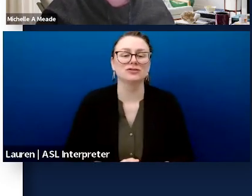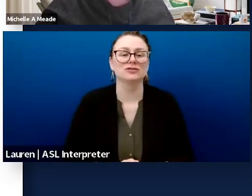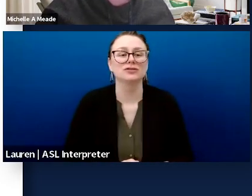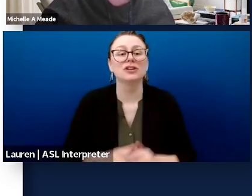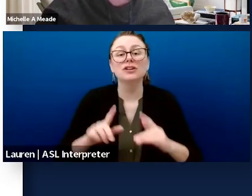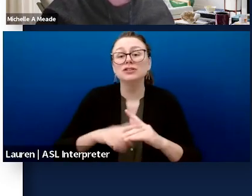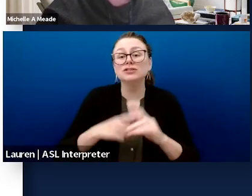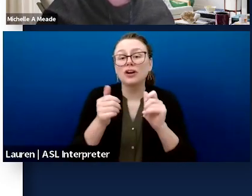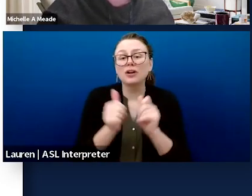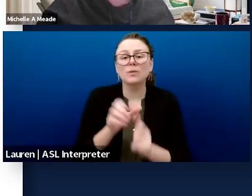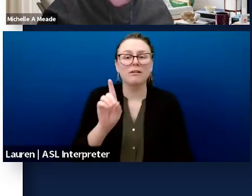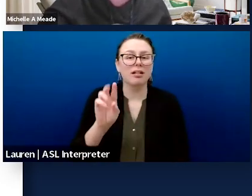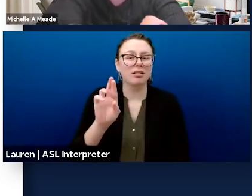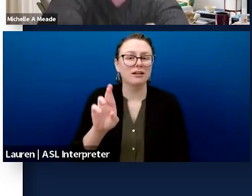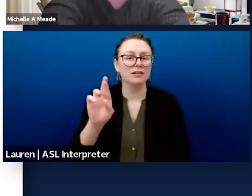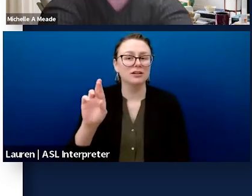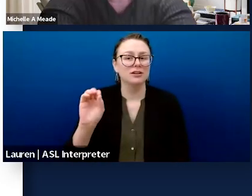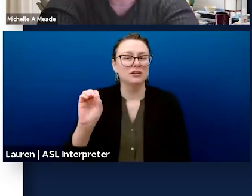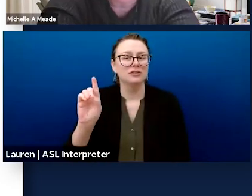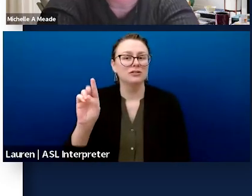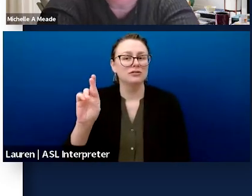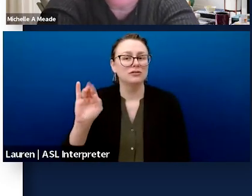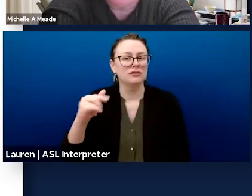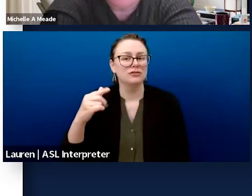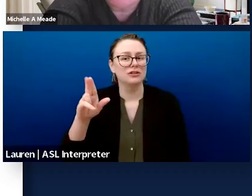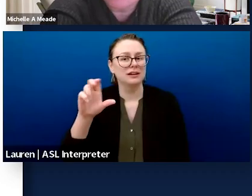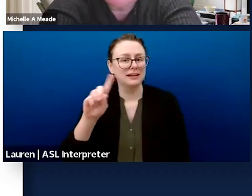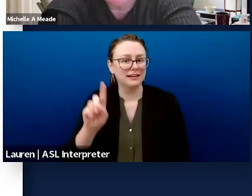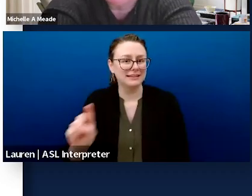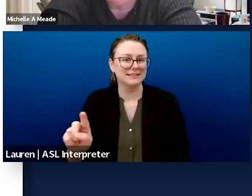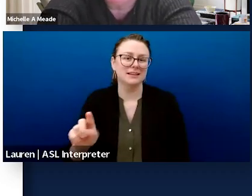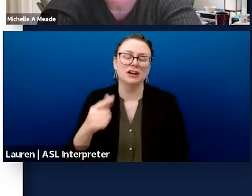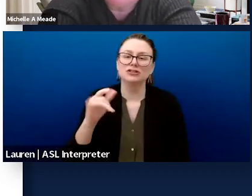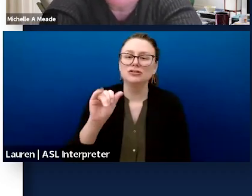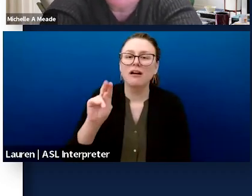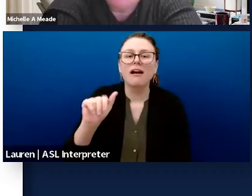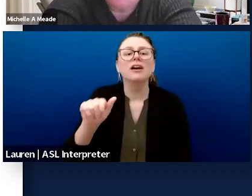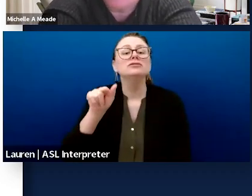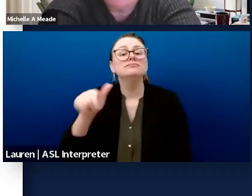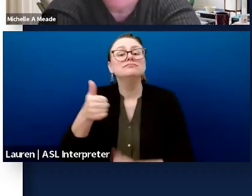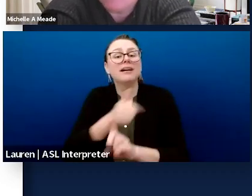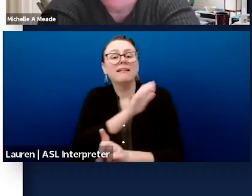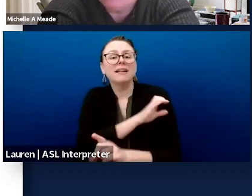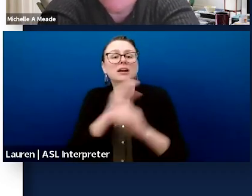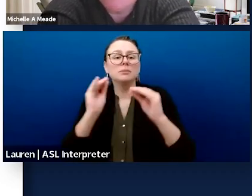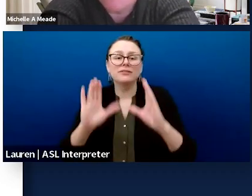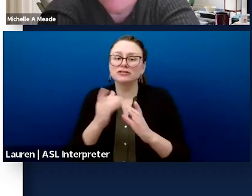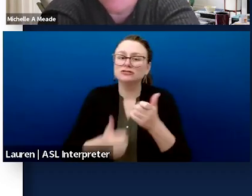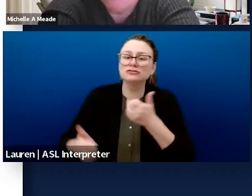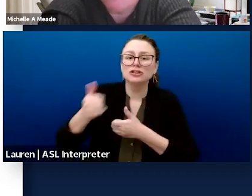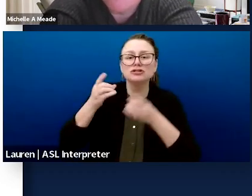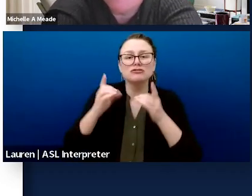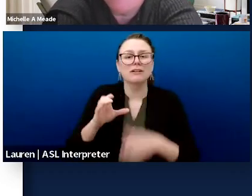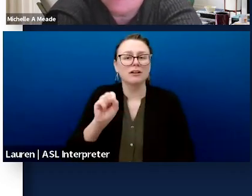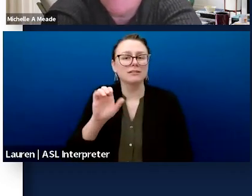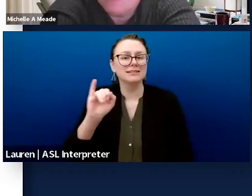with Dr. Rodriguez. Dr. Gianna Rodriguez is a clinical professor and the director of the SCI program